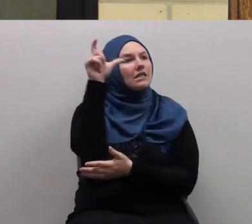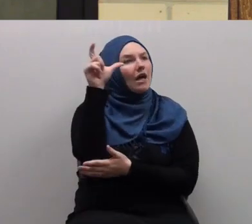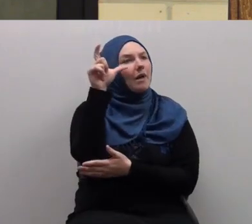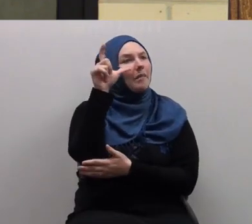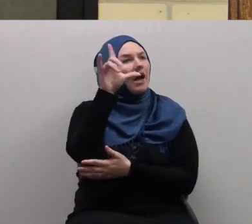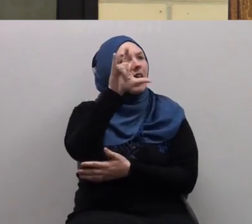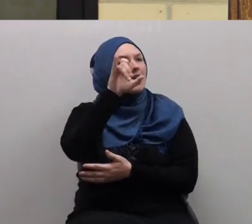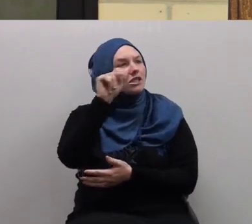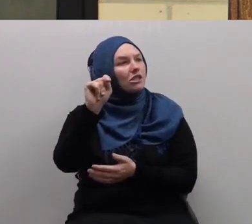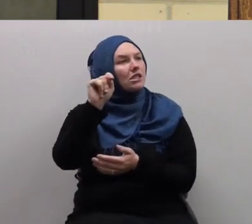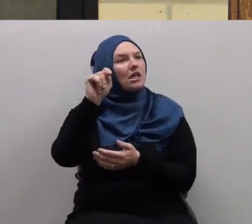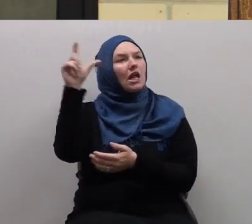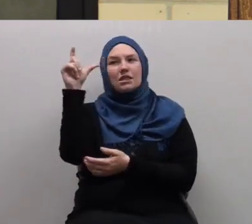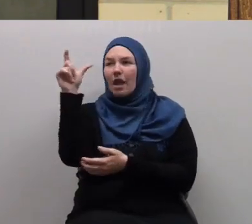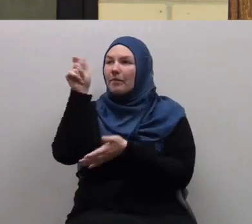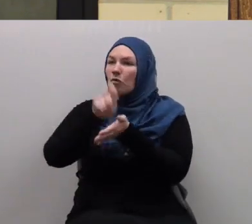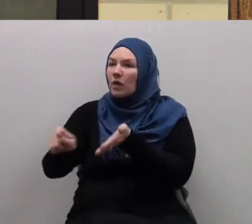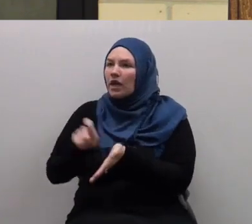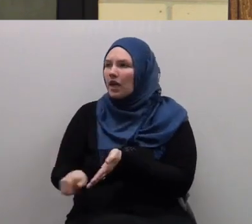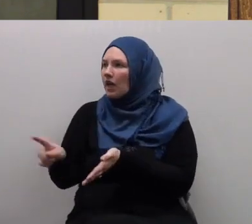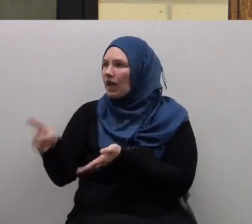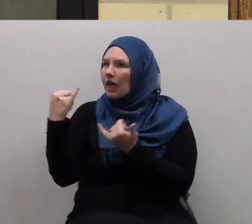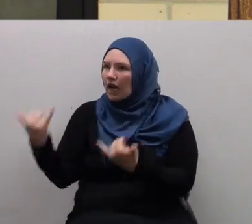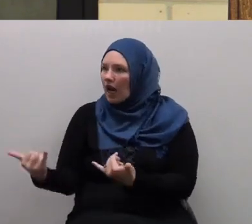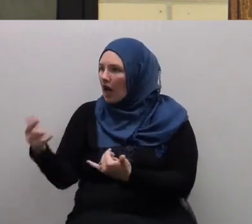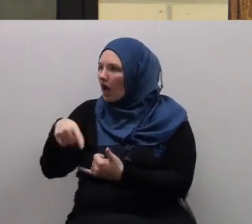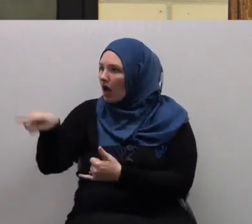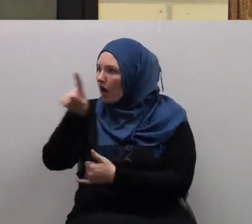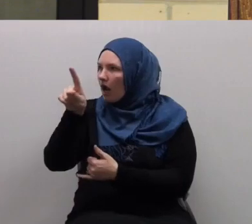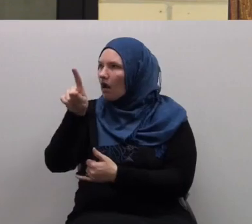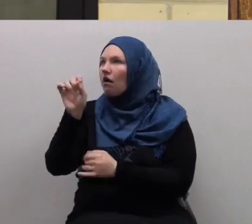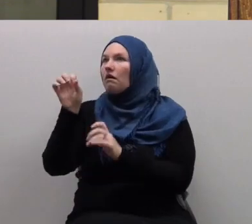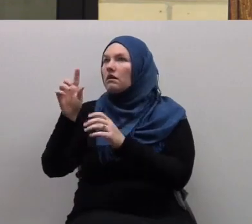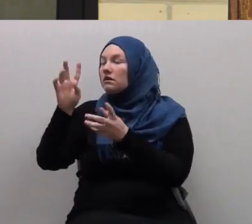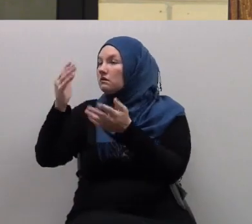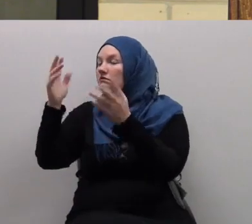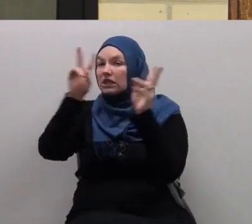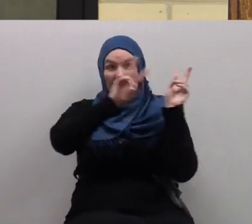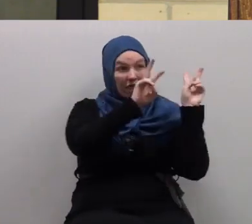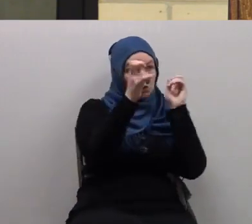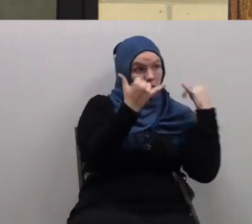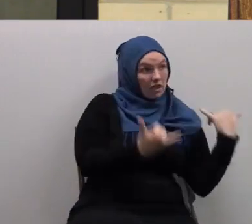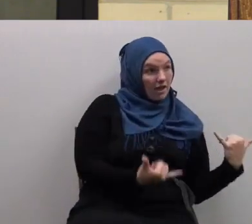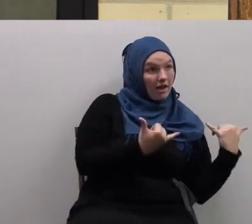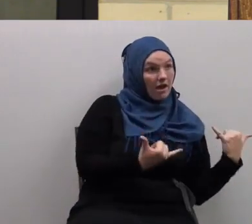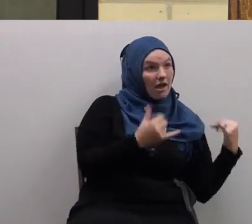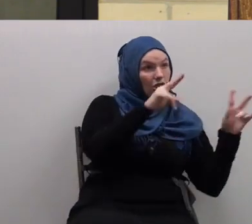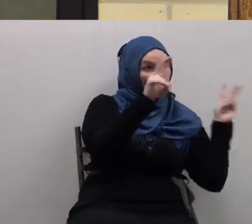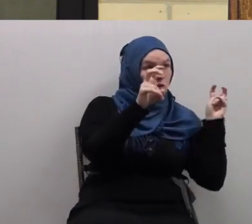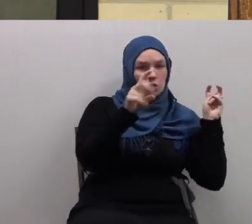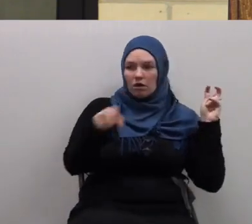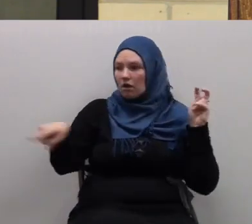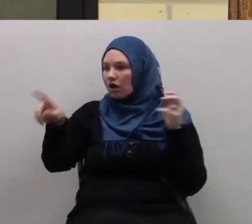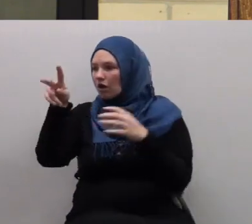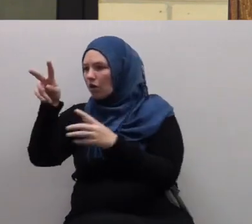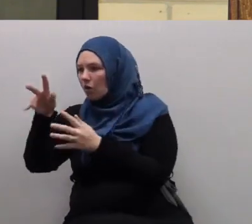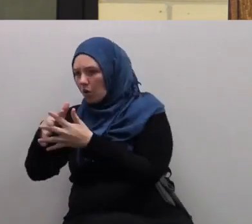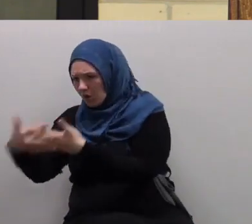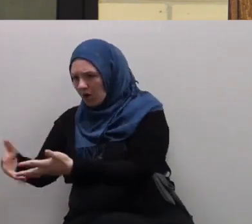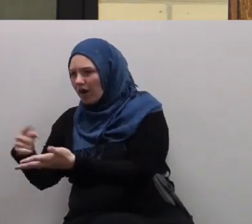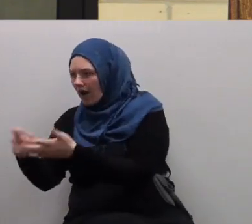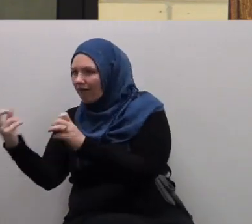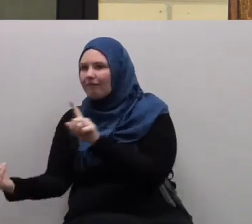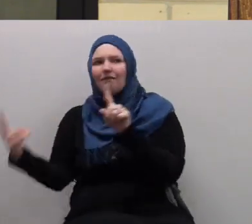our contemporary scholars who have faced and tackled every problem that all other communities